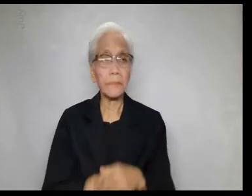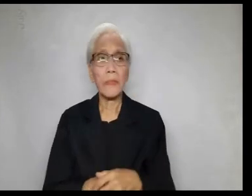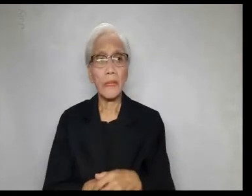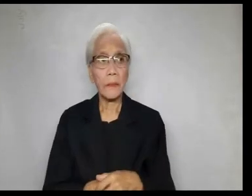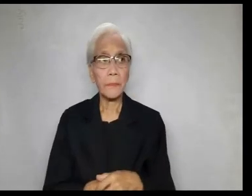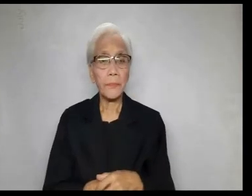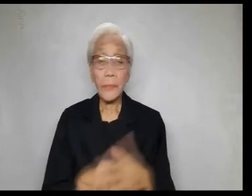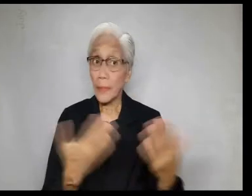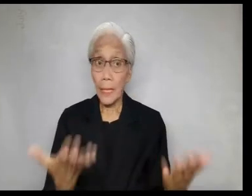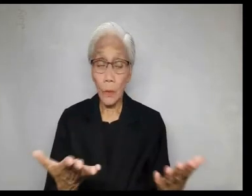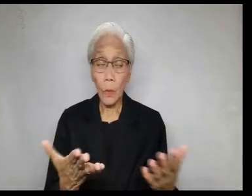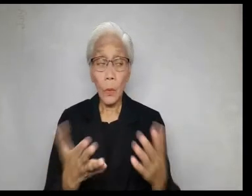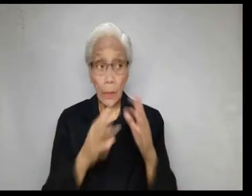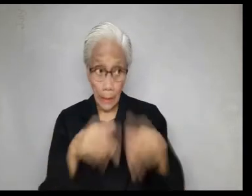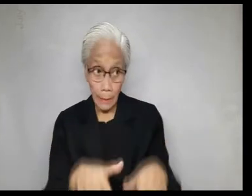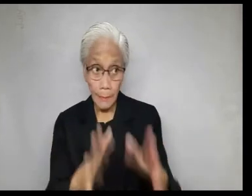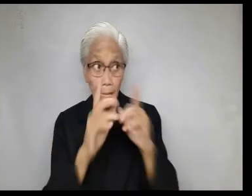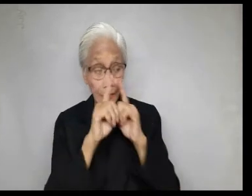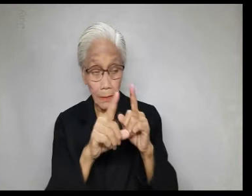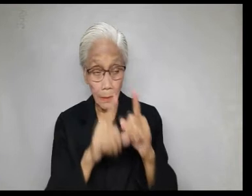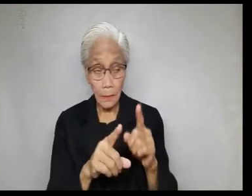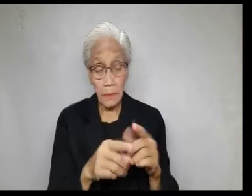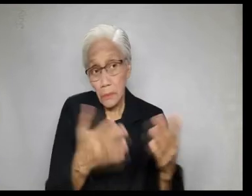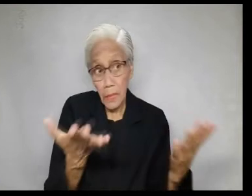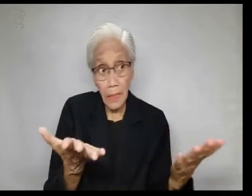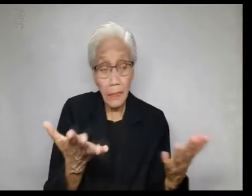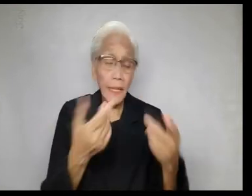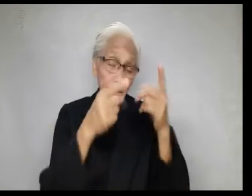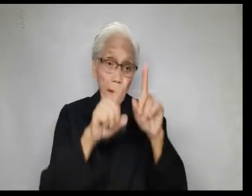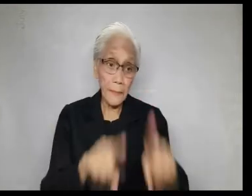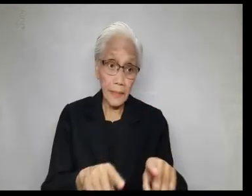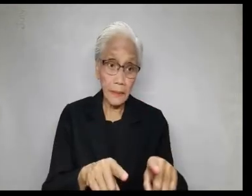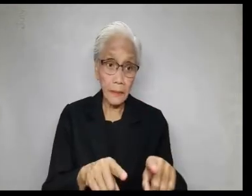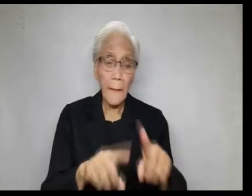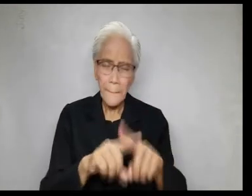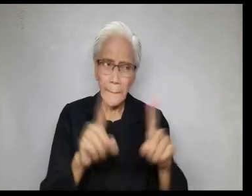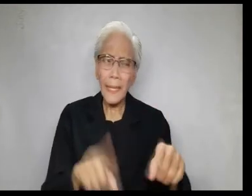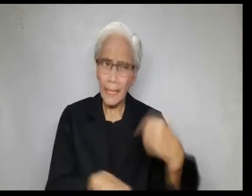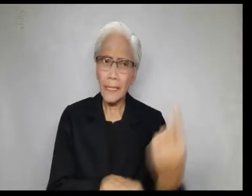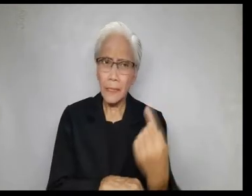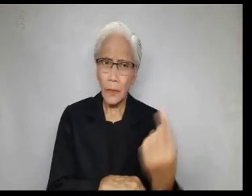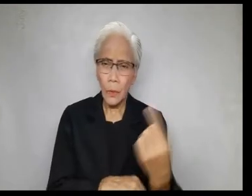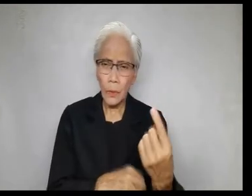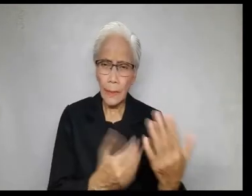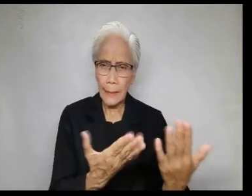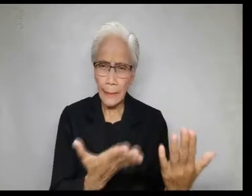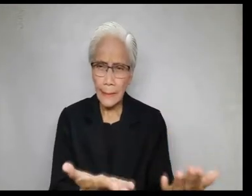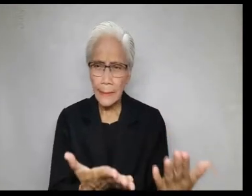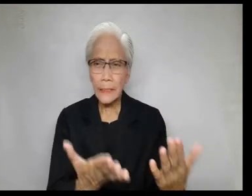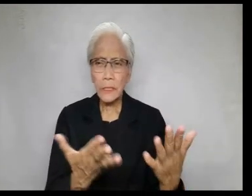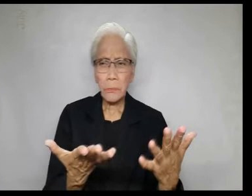not so direct. It is rather oblique. And let me answer that by saying, well, that